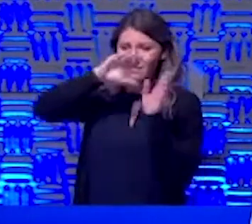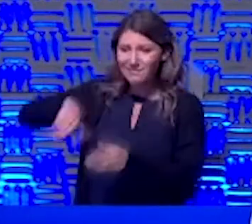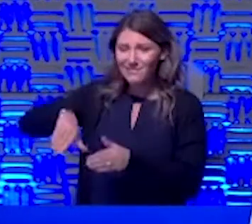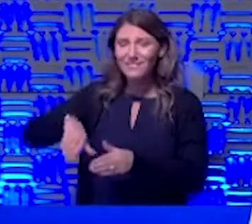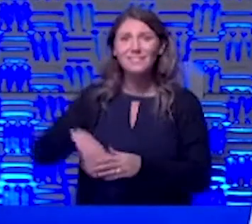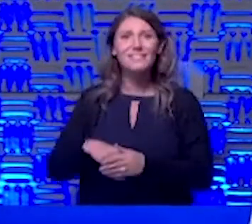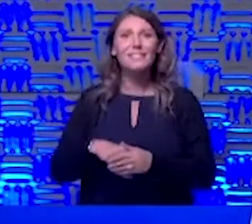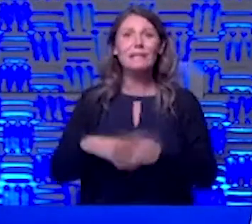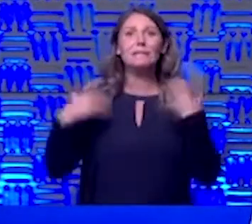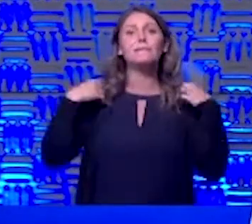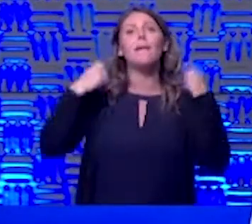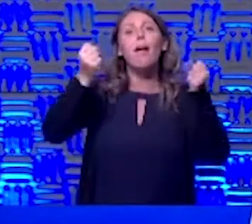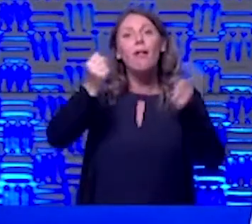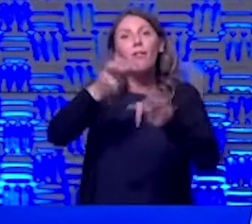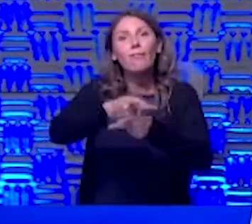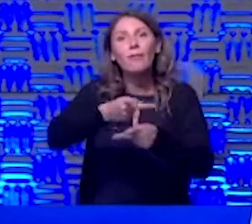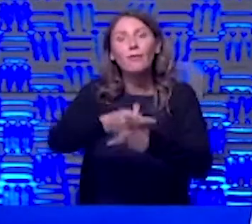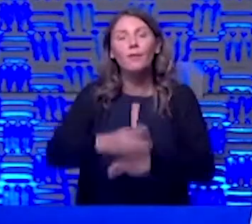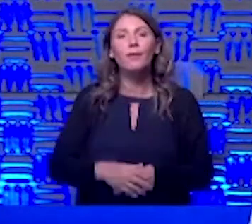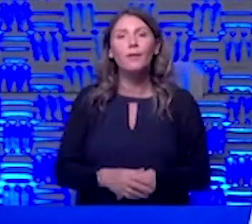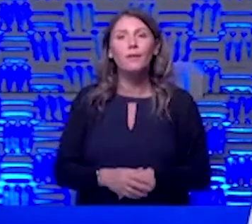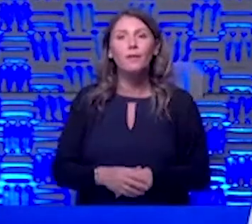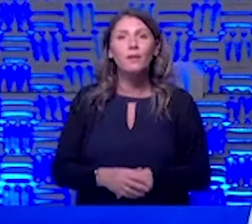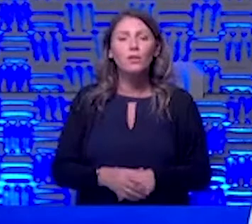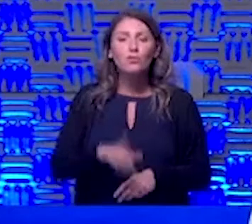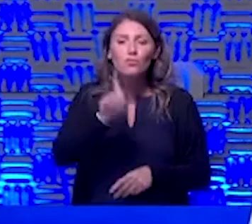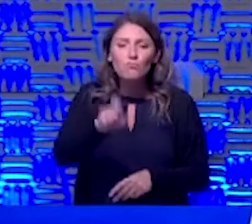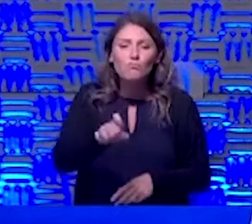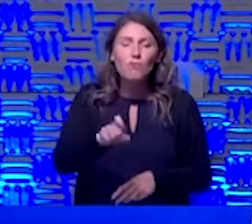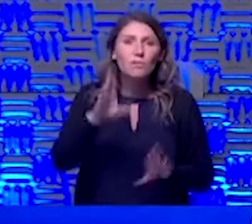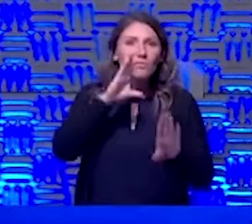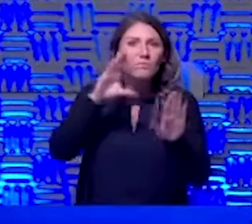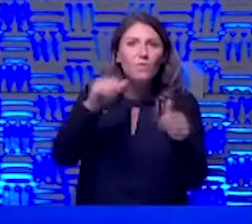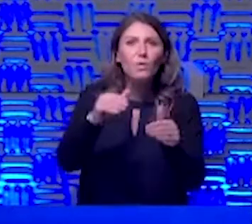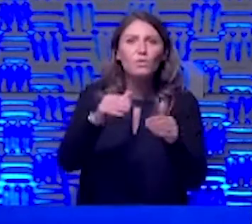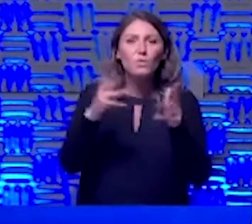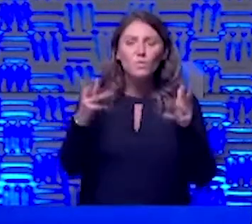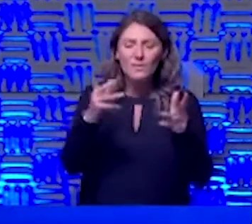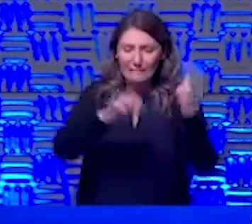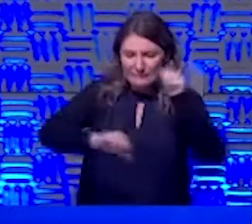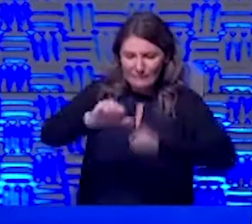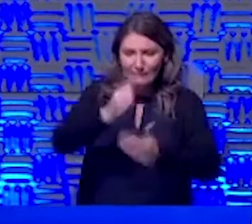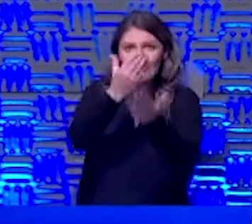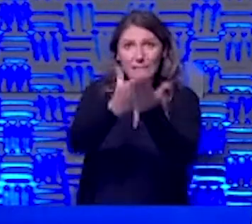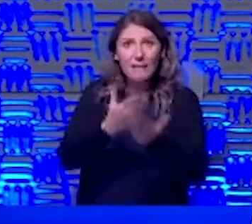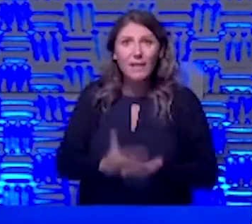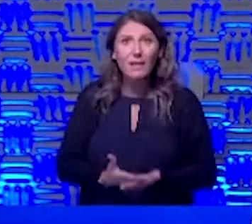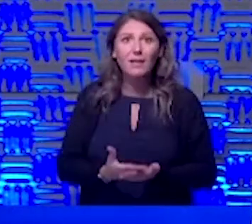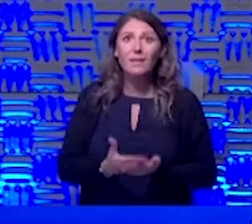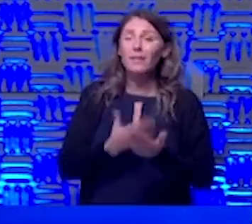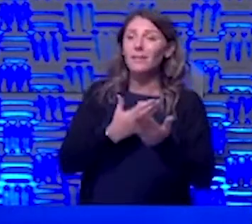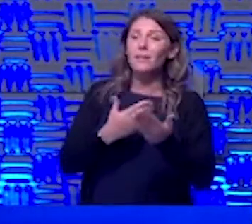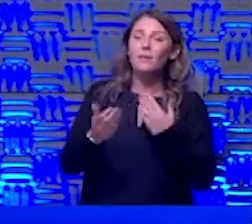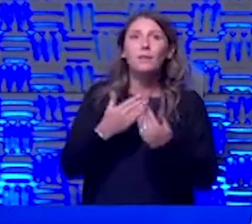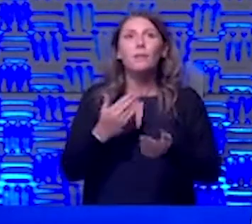healthcare. And we have to see it for what it really is. Despite all the folks who are out there with shrill